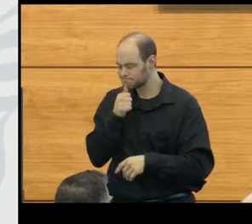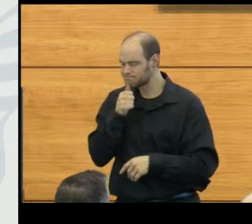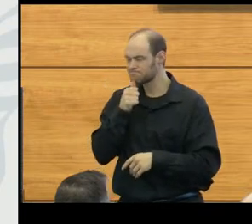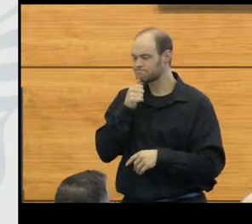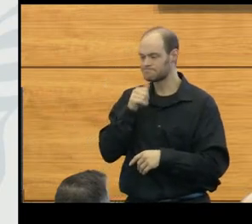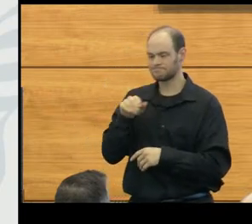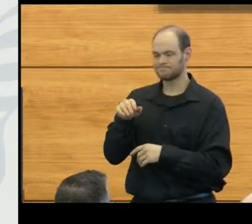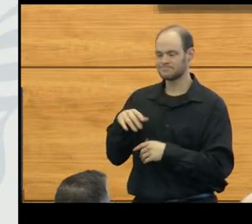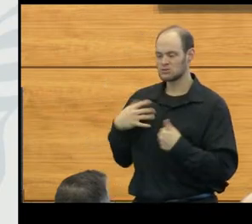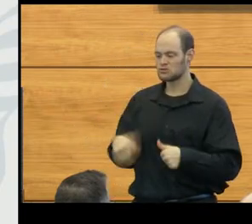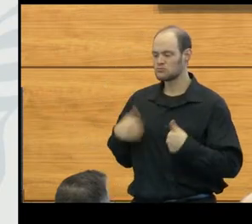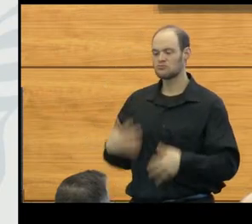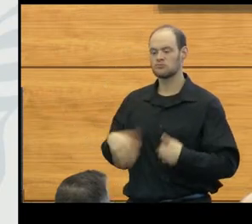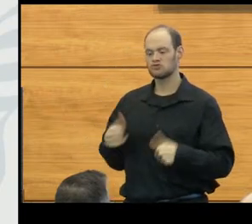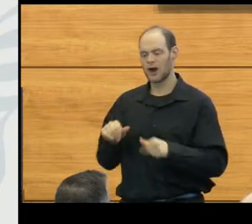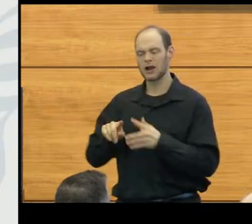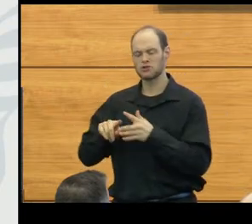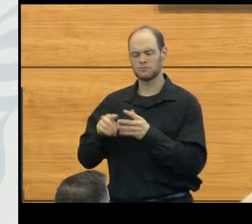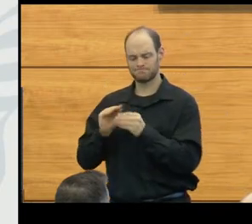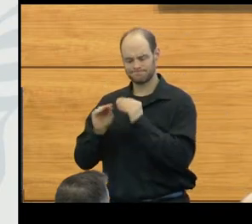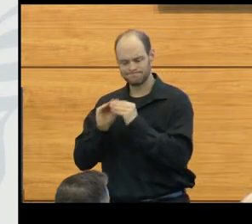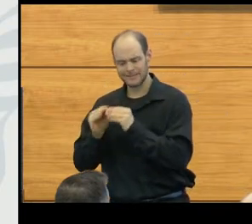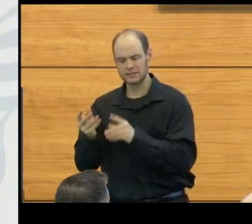the attempts of trying to get a working shunt. In